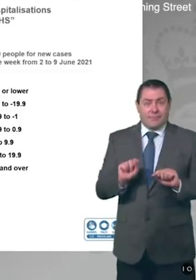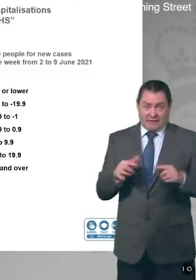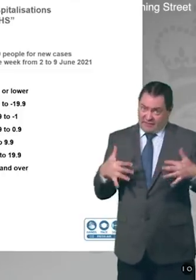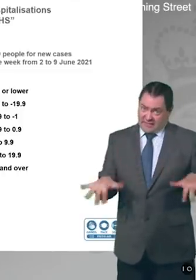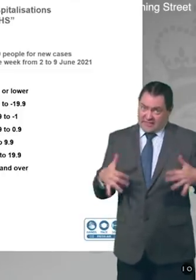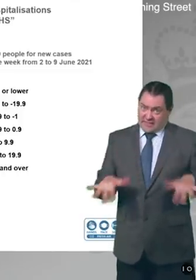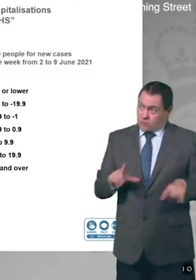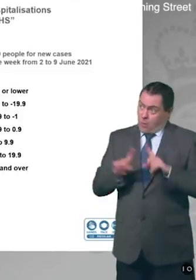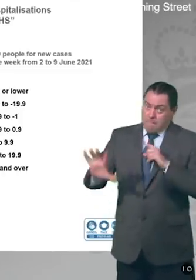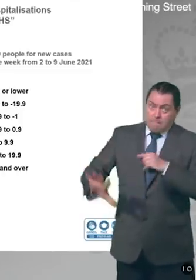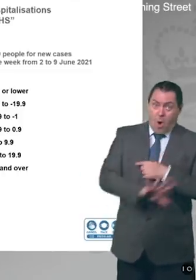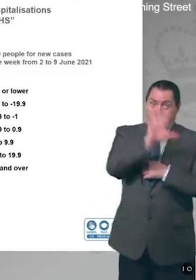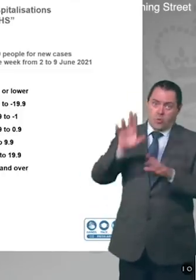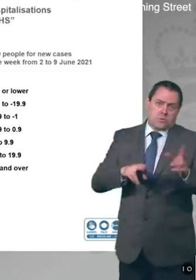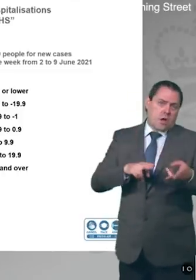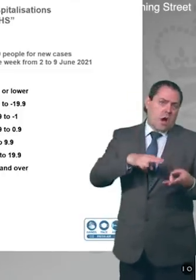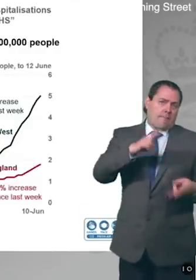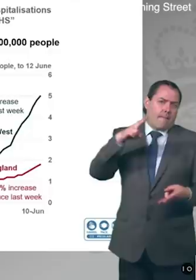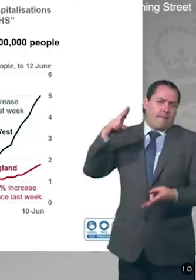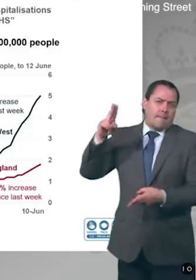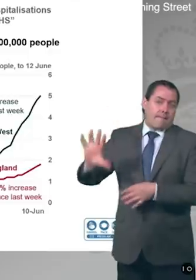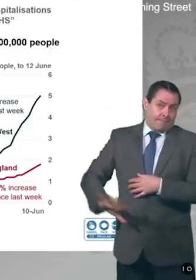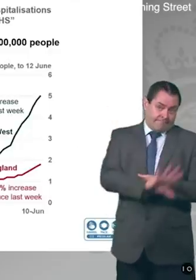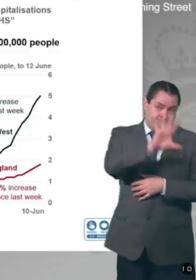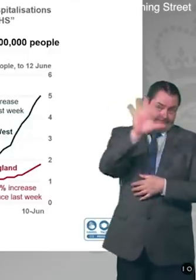country. Next slide, please.